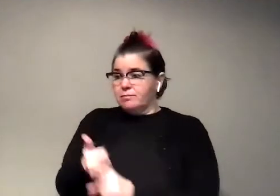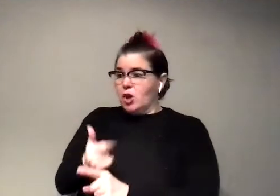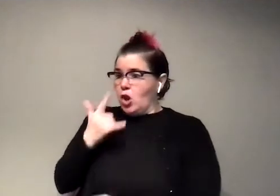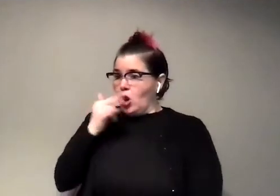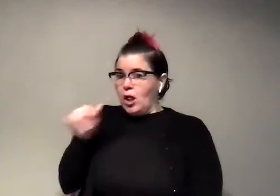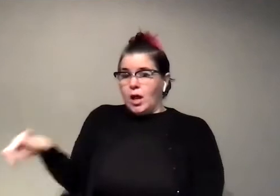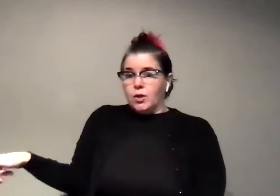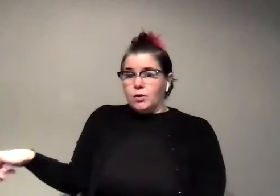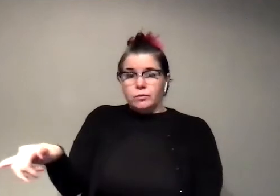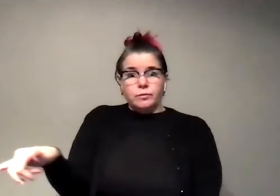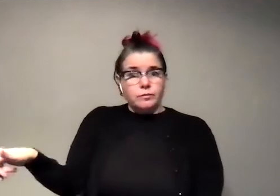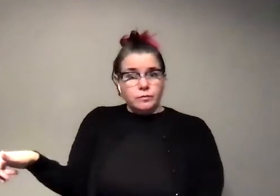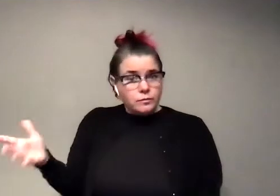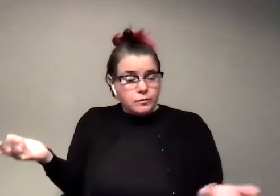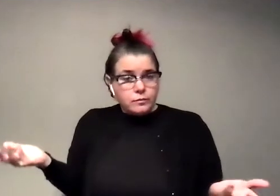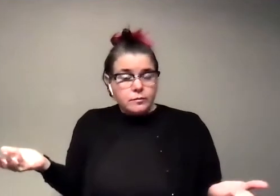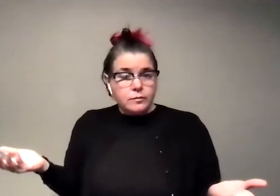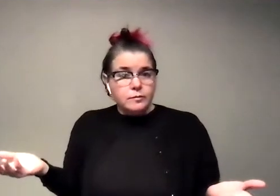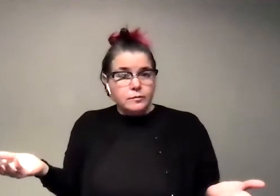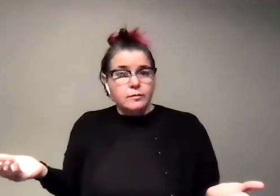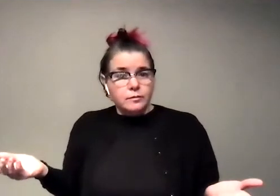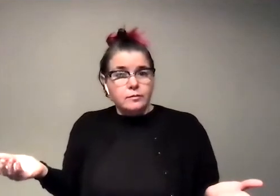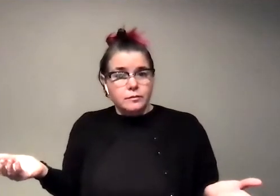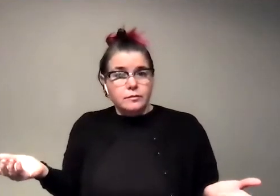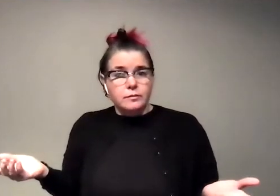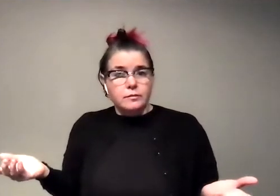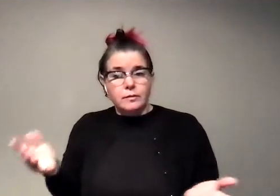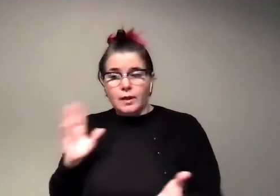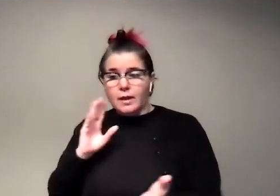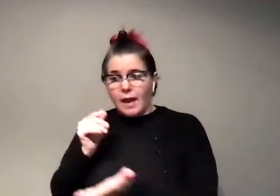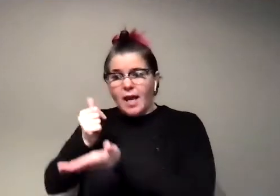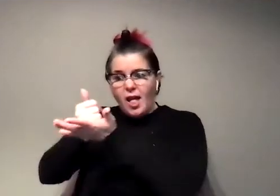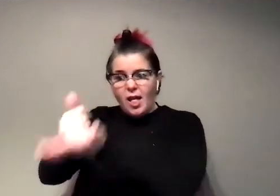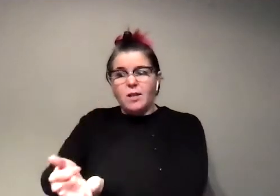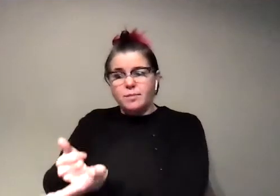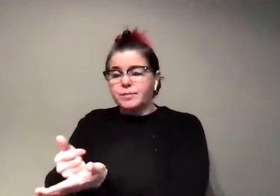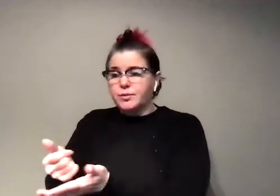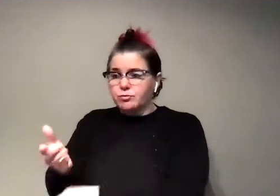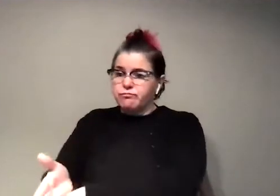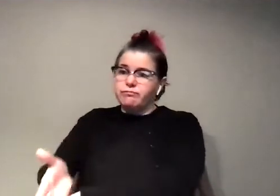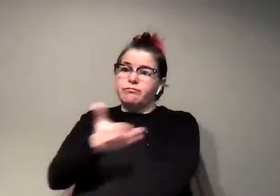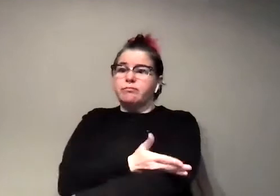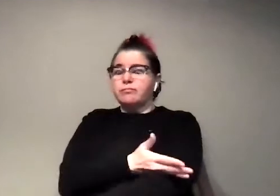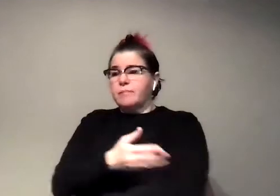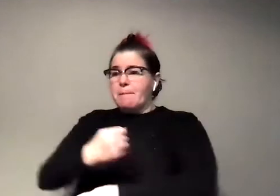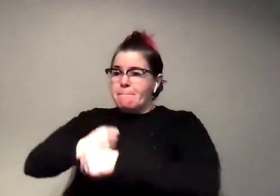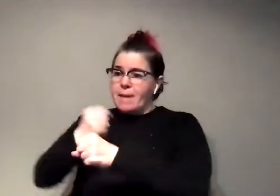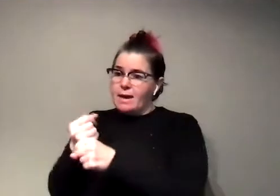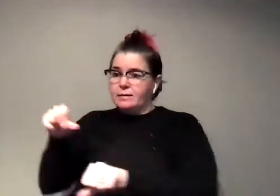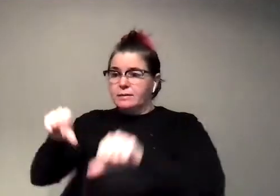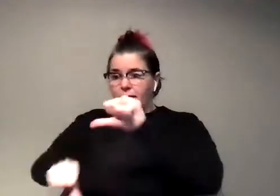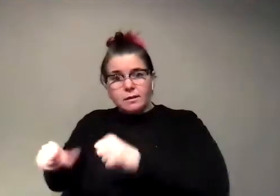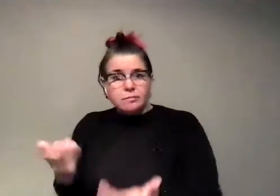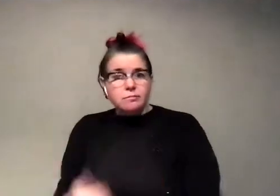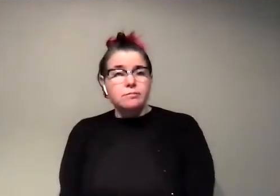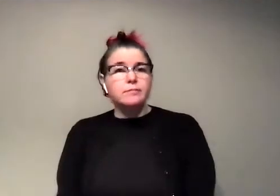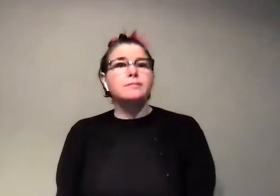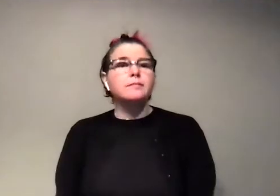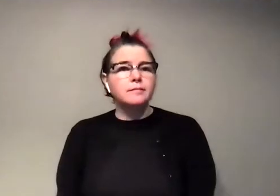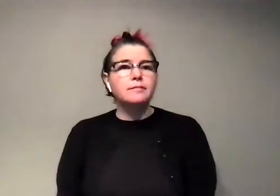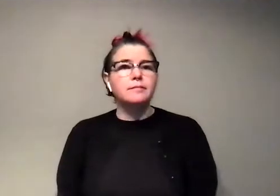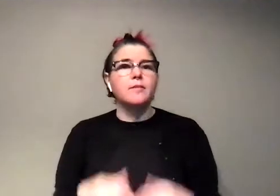you that that that like help to create this as well. awesome. And